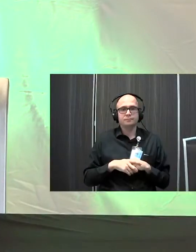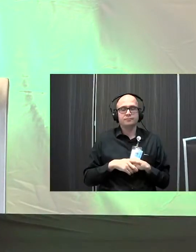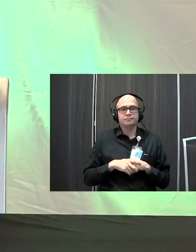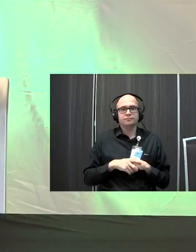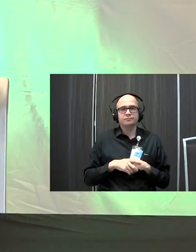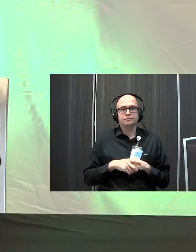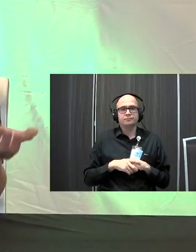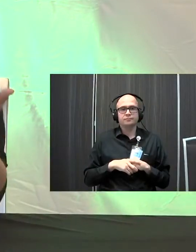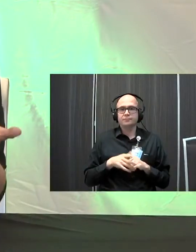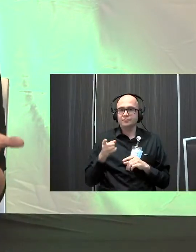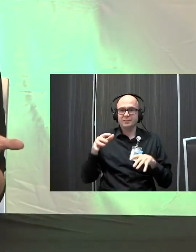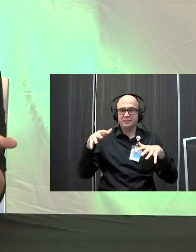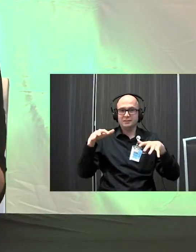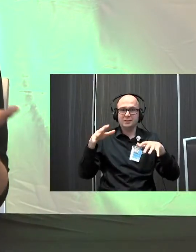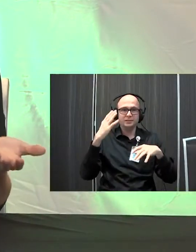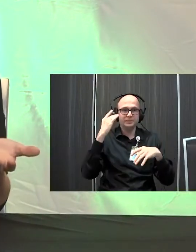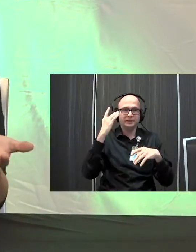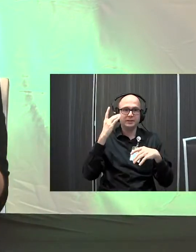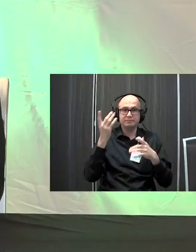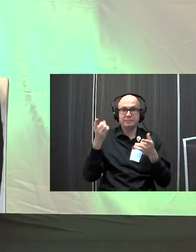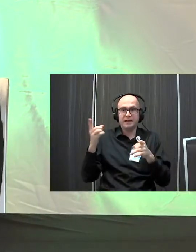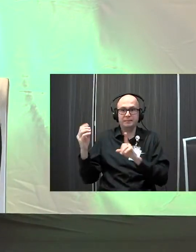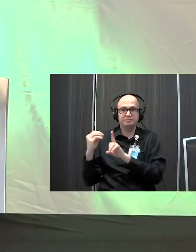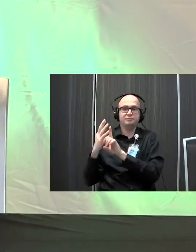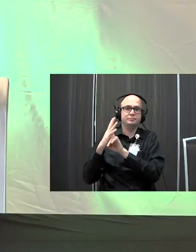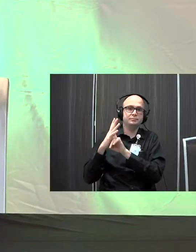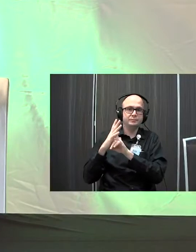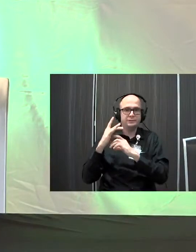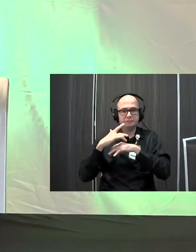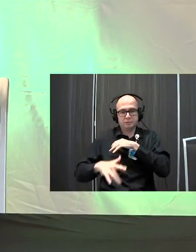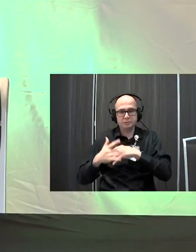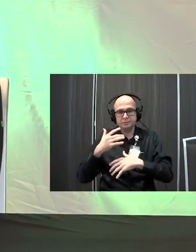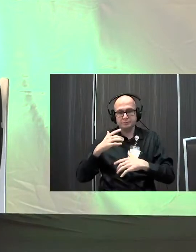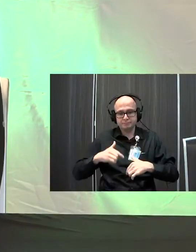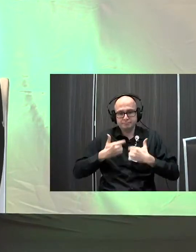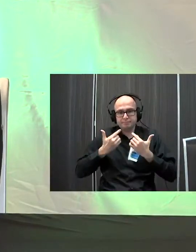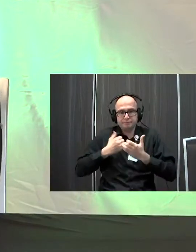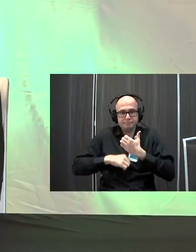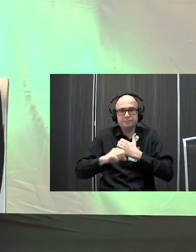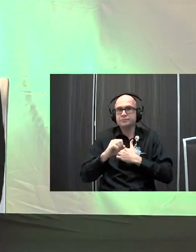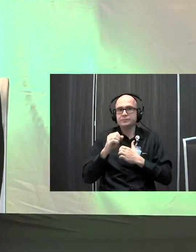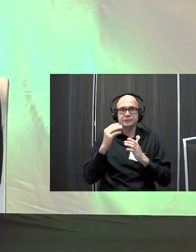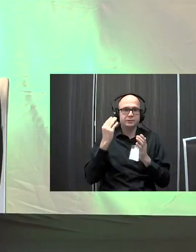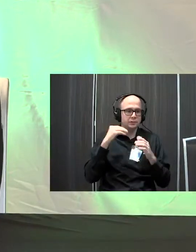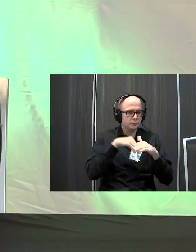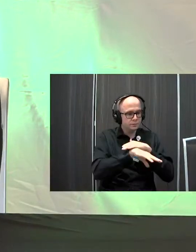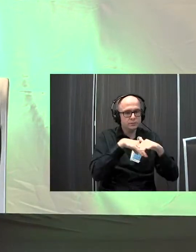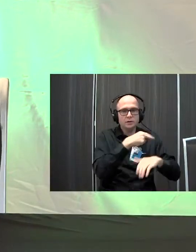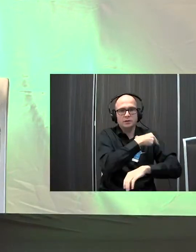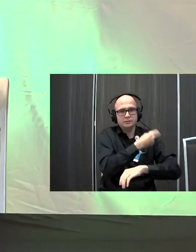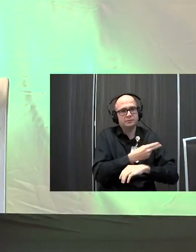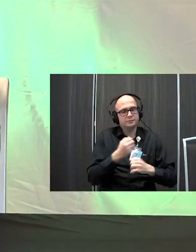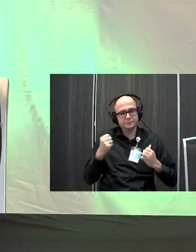to, they've had a lot of anxiety-inducing things happen to them, especially early in life with all of the medical procedures coming in and out of the hospital. That can be